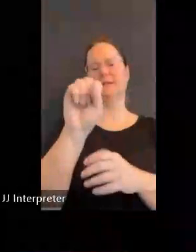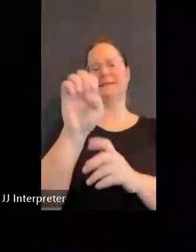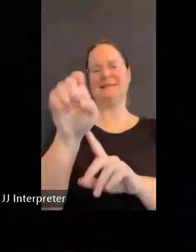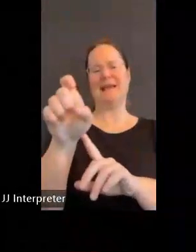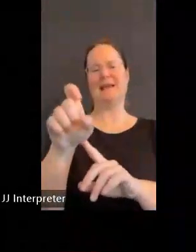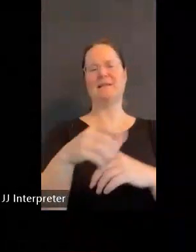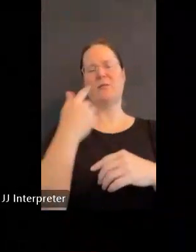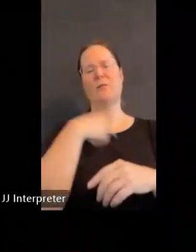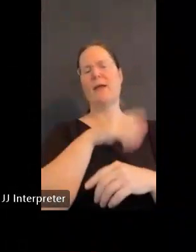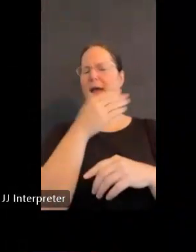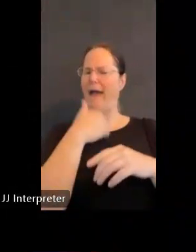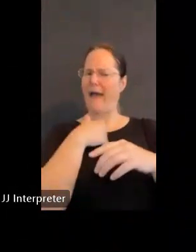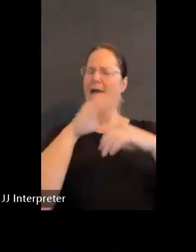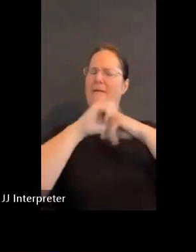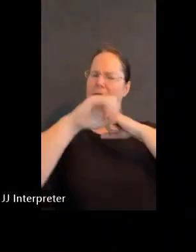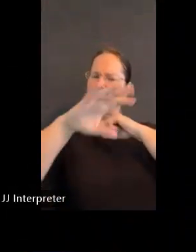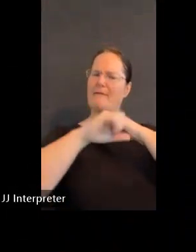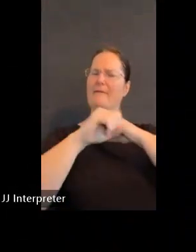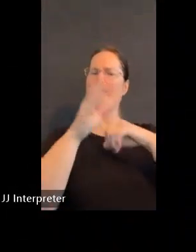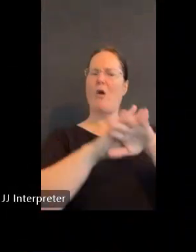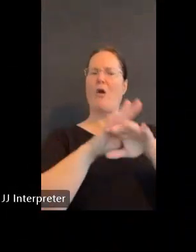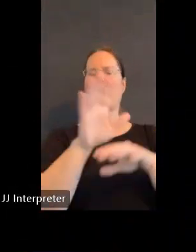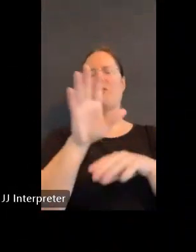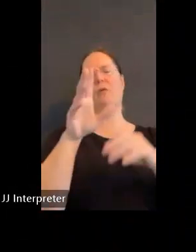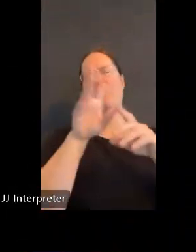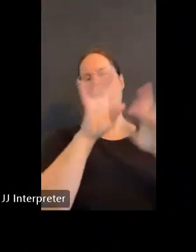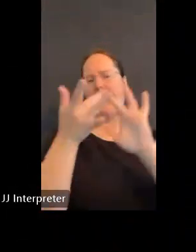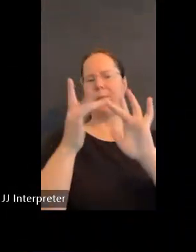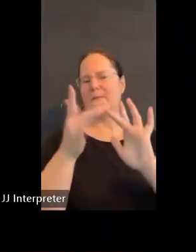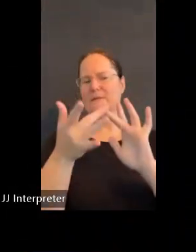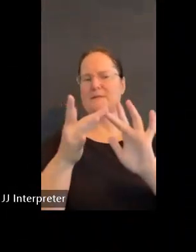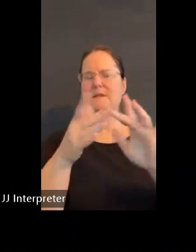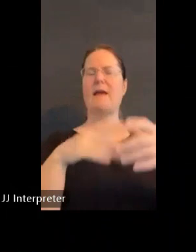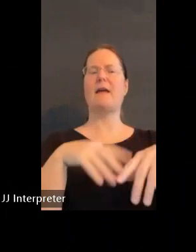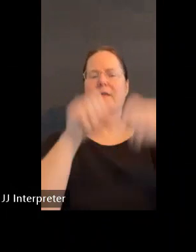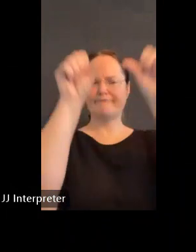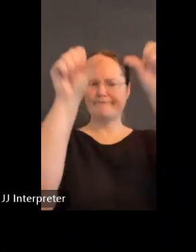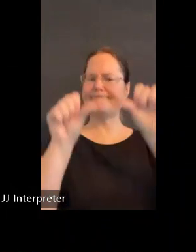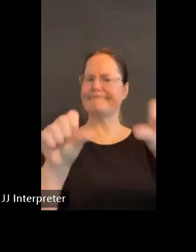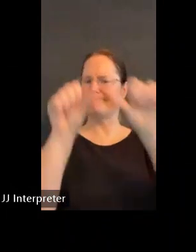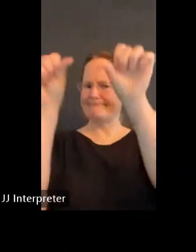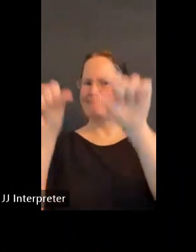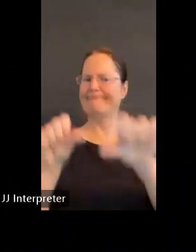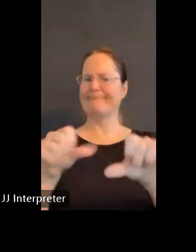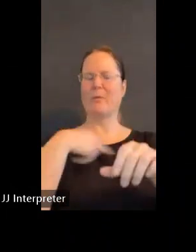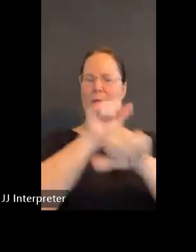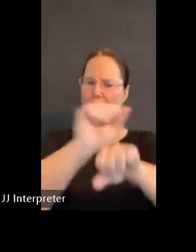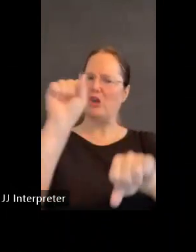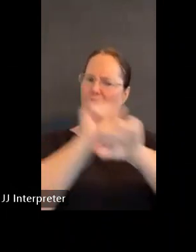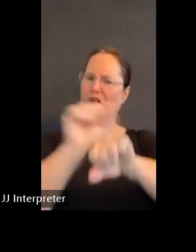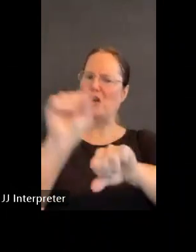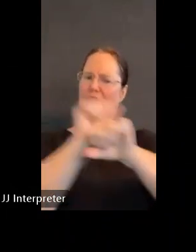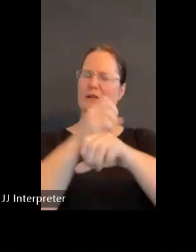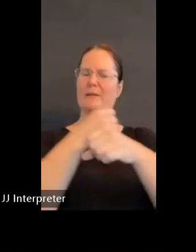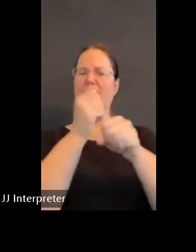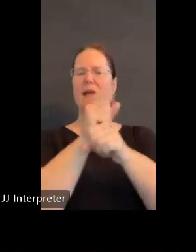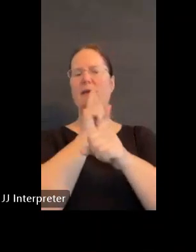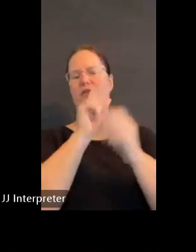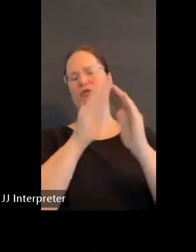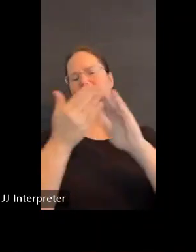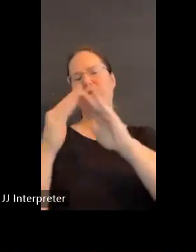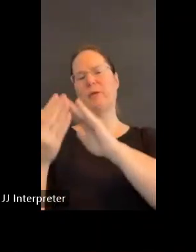our website that provide additional detail on that, and we are working diligently on making sure that community members are aware of these protections,